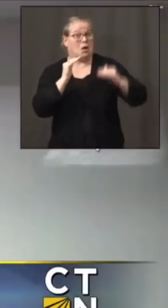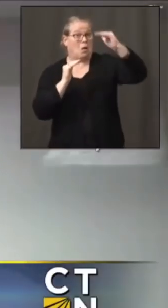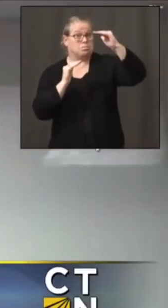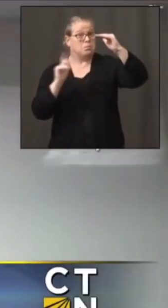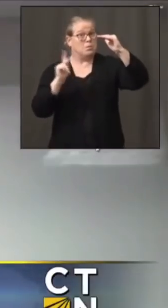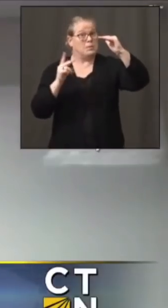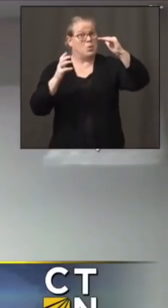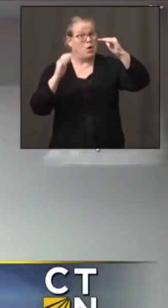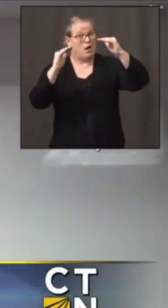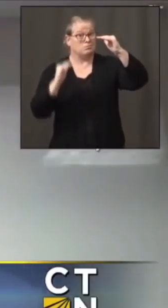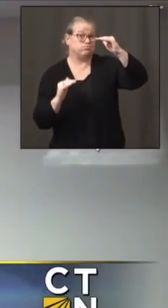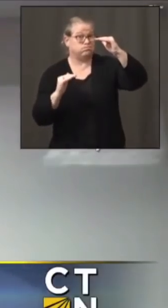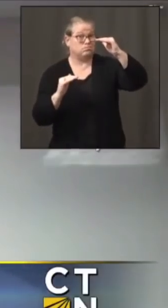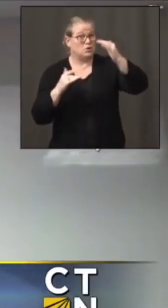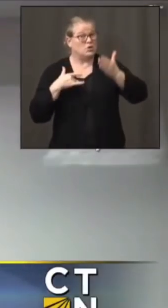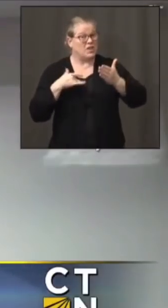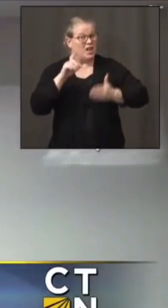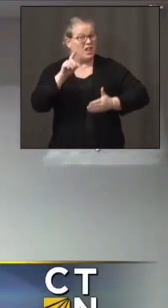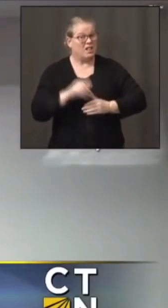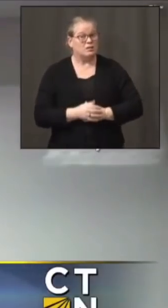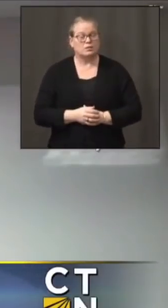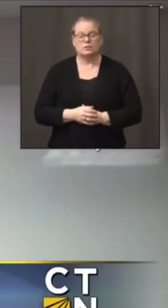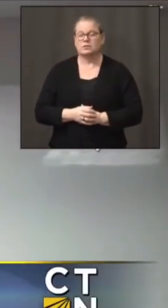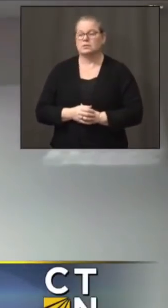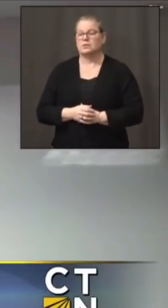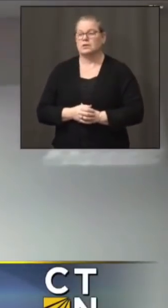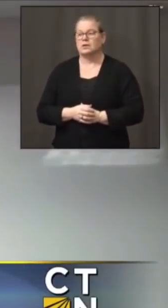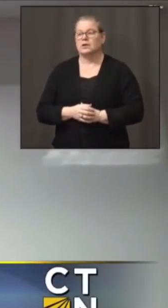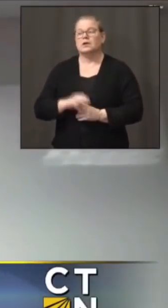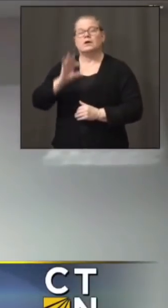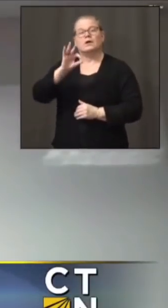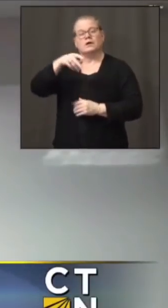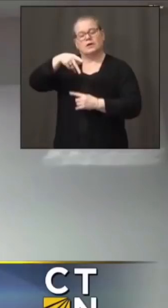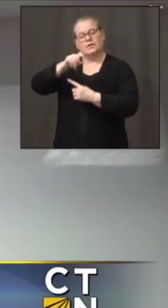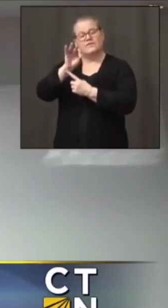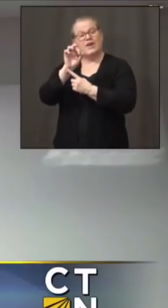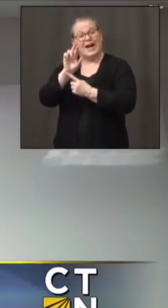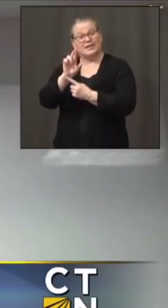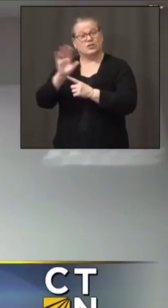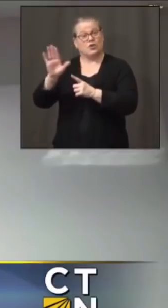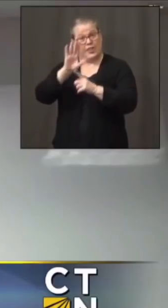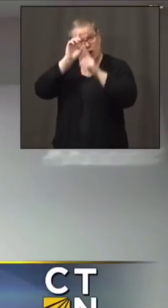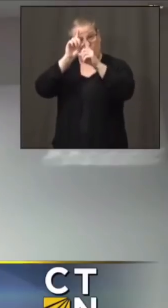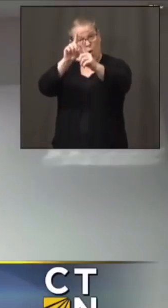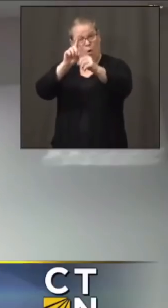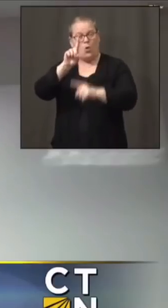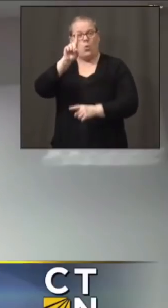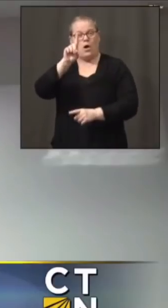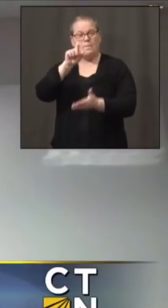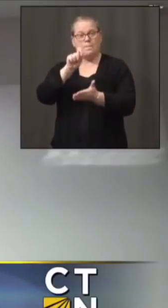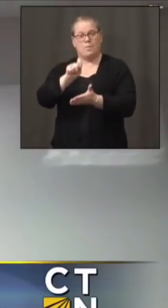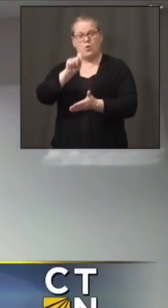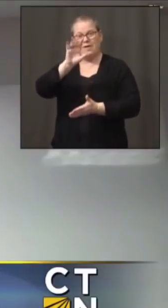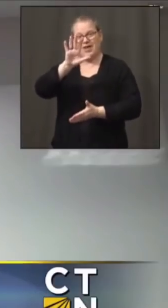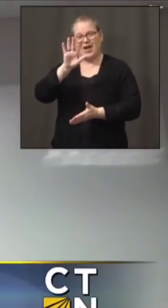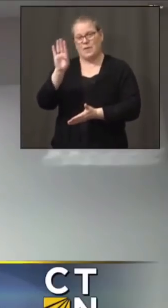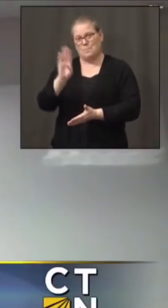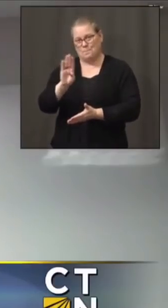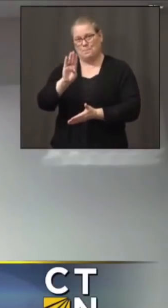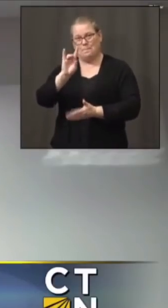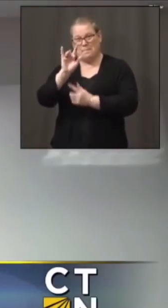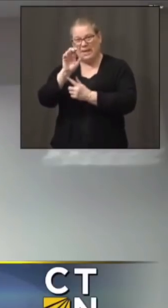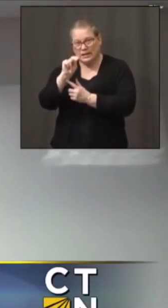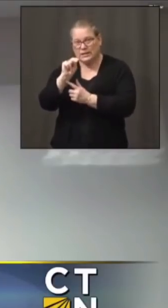If you look at, if you just look at Pfizer, so Pfizer's intent is to be at 1.5 billion vaccine within the